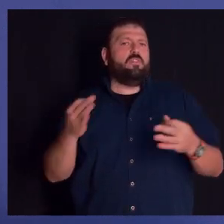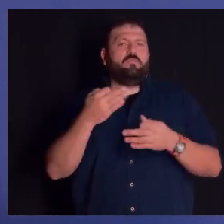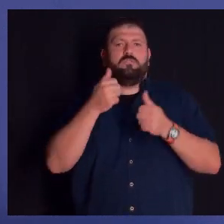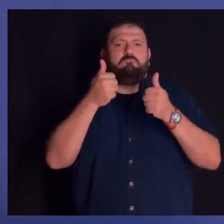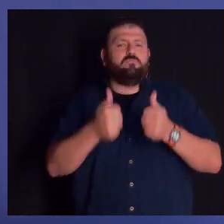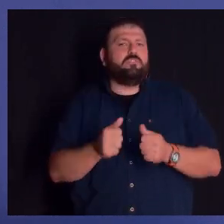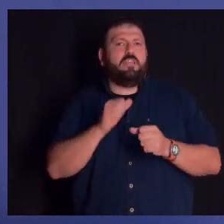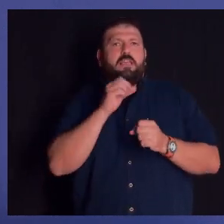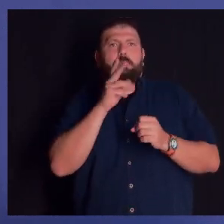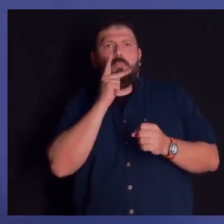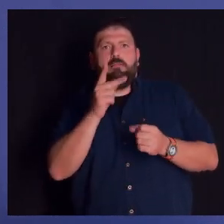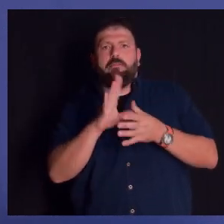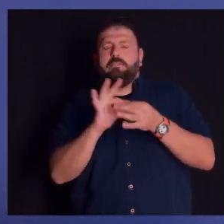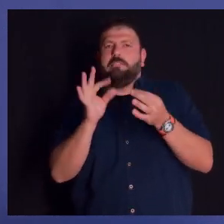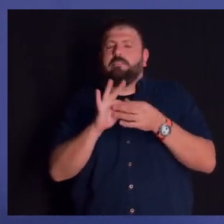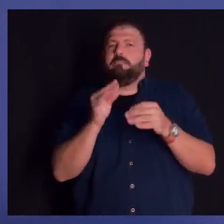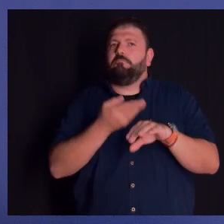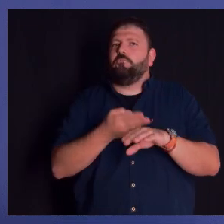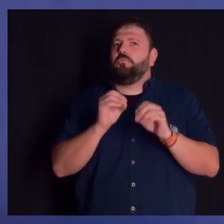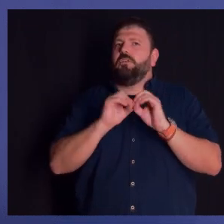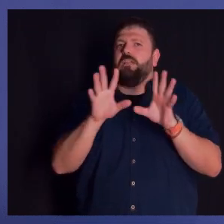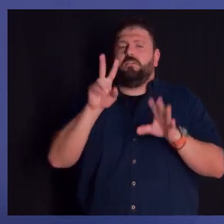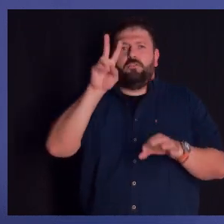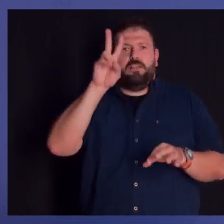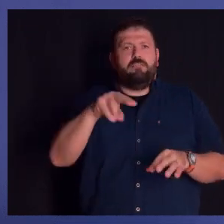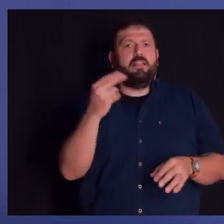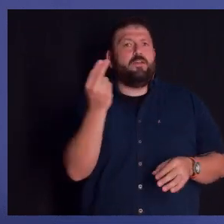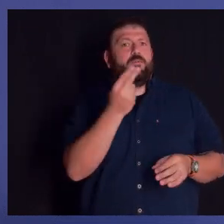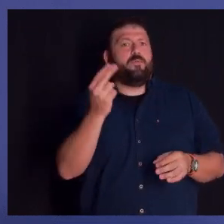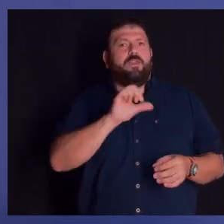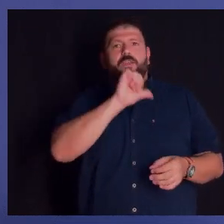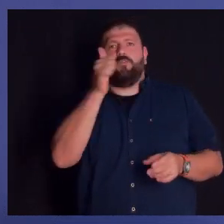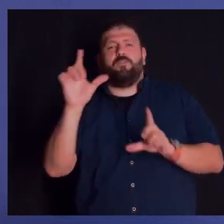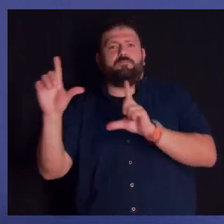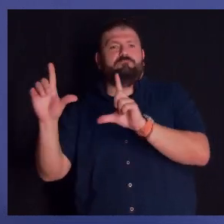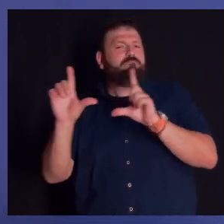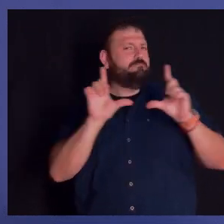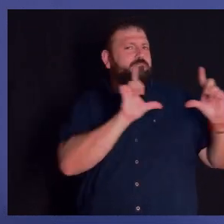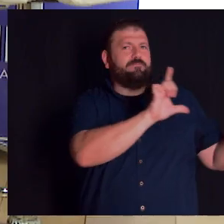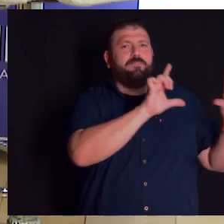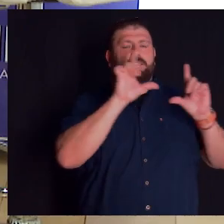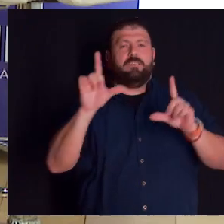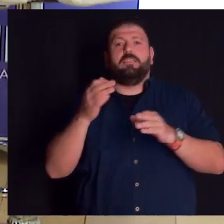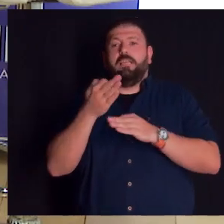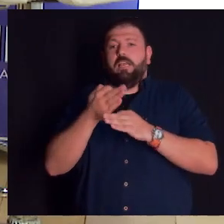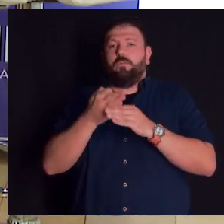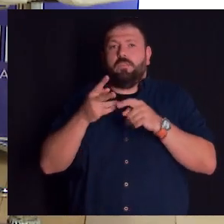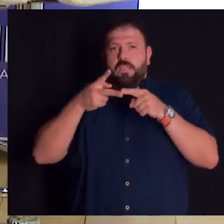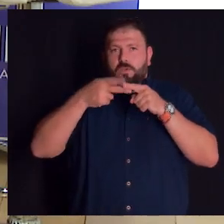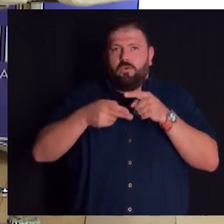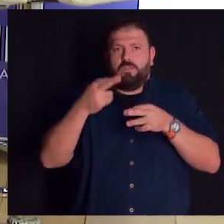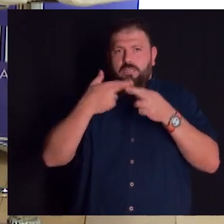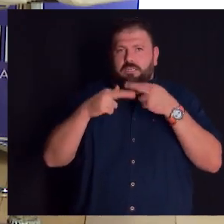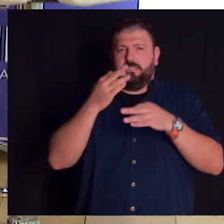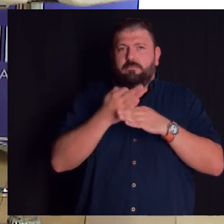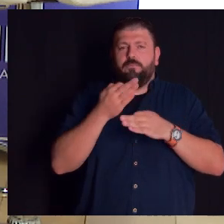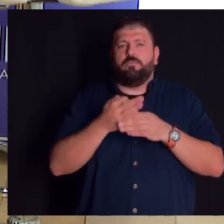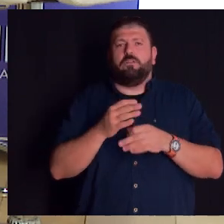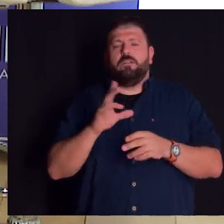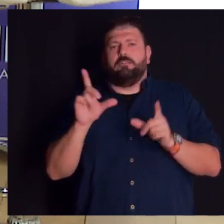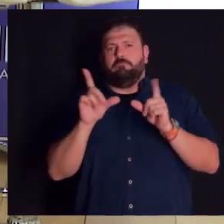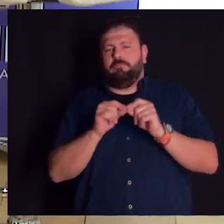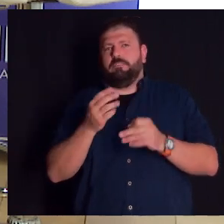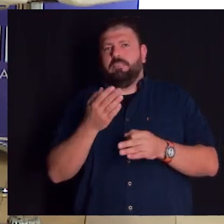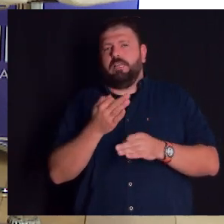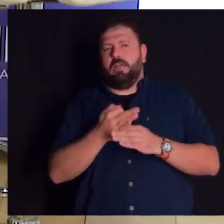words, and let's go to the next. We're going to a break to go to the